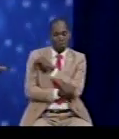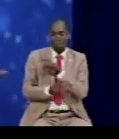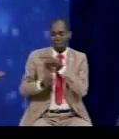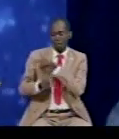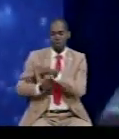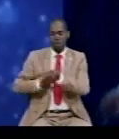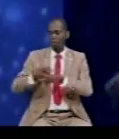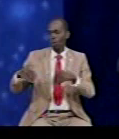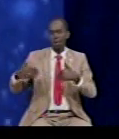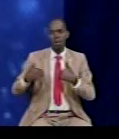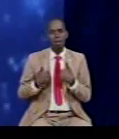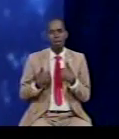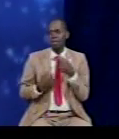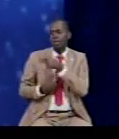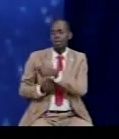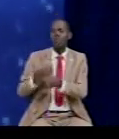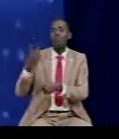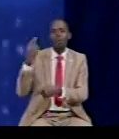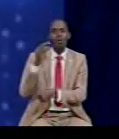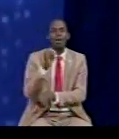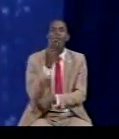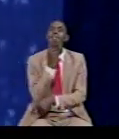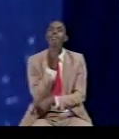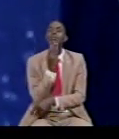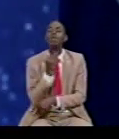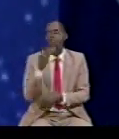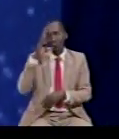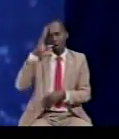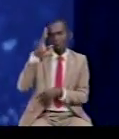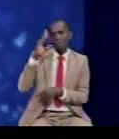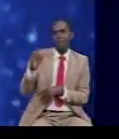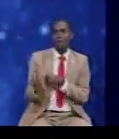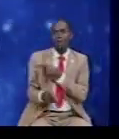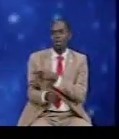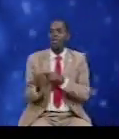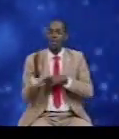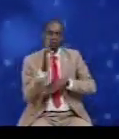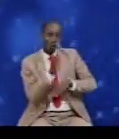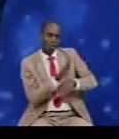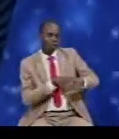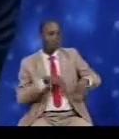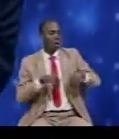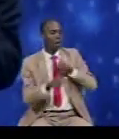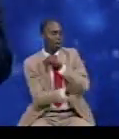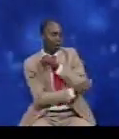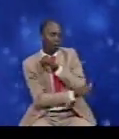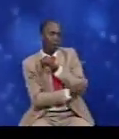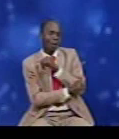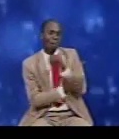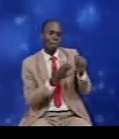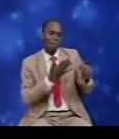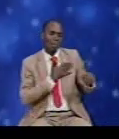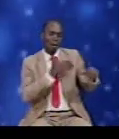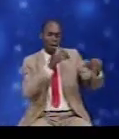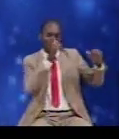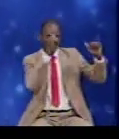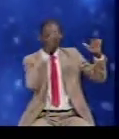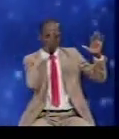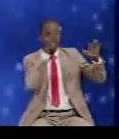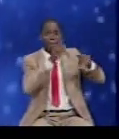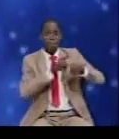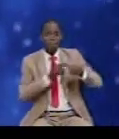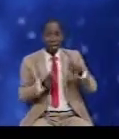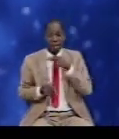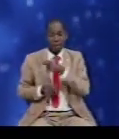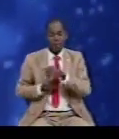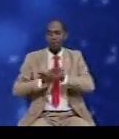He was a Jewish man, and he called Abraham father, but he didn't